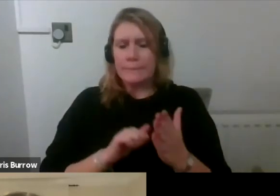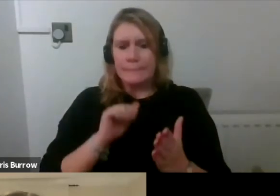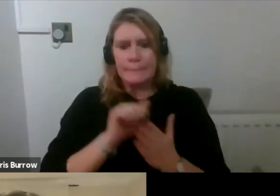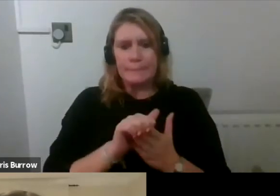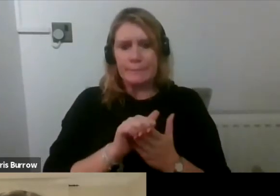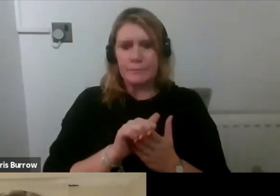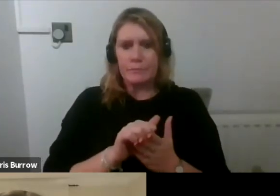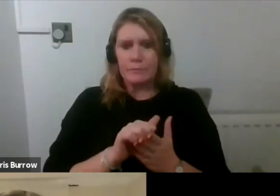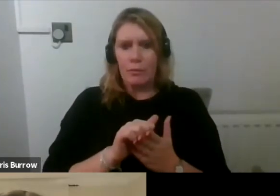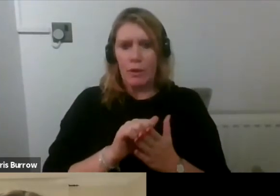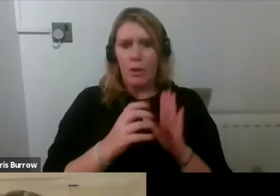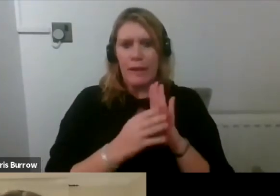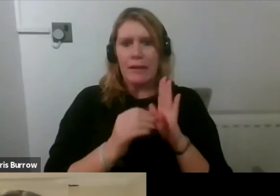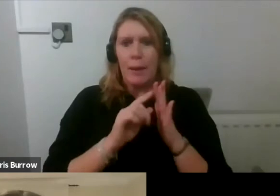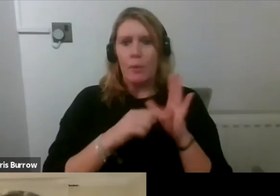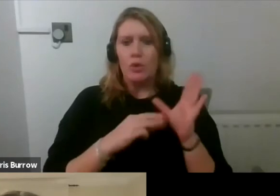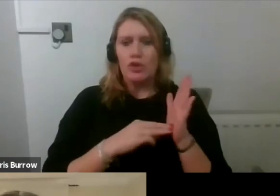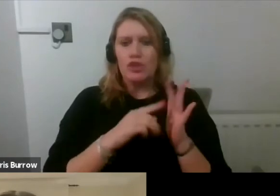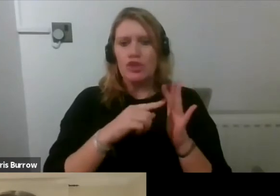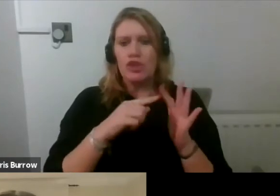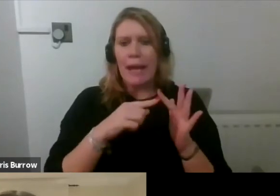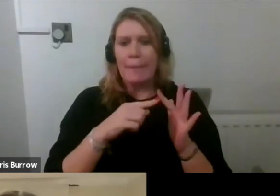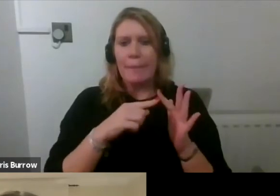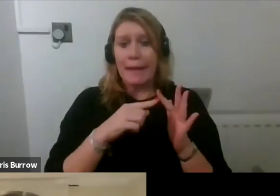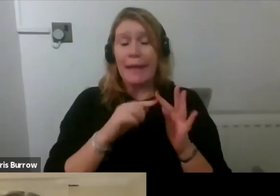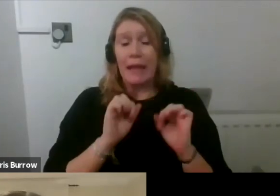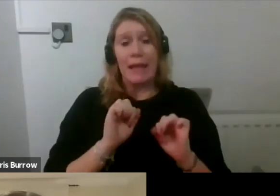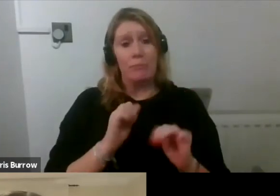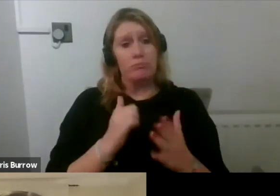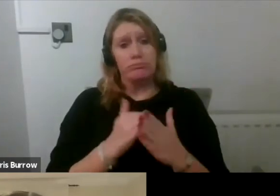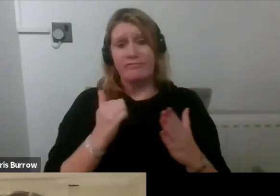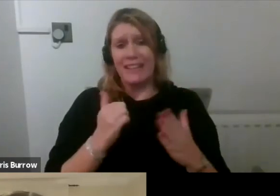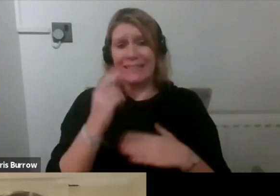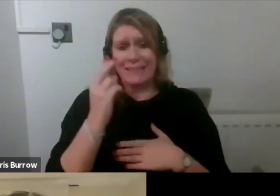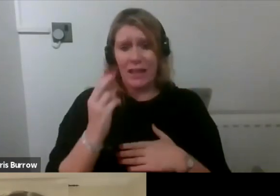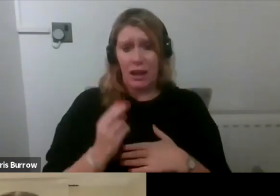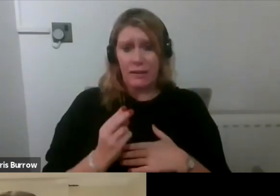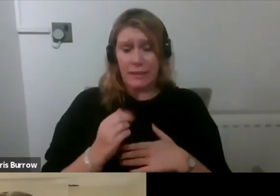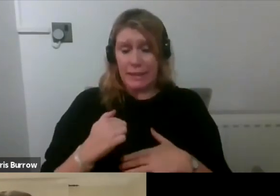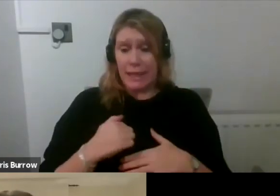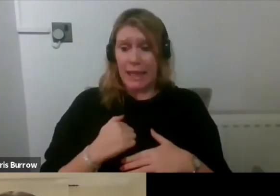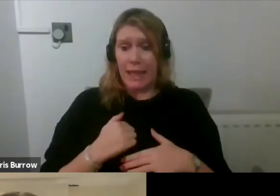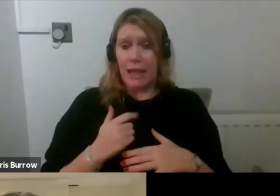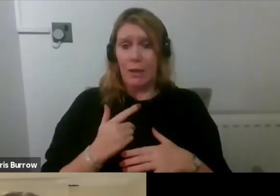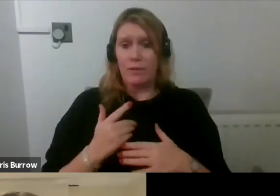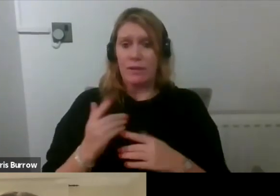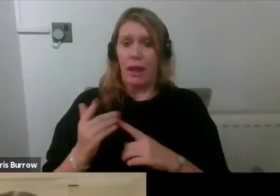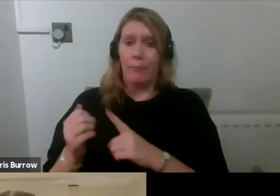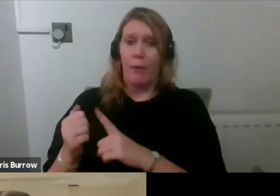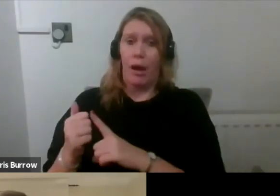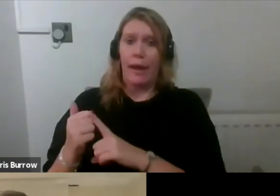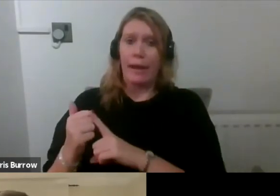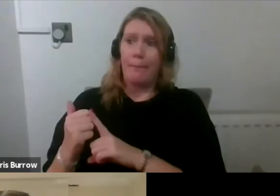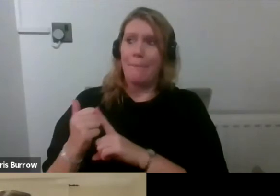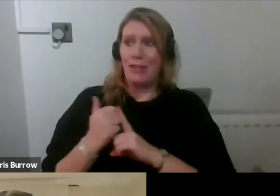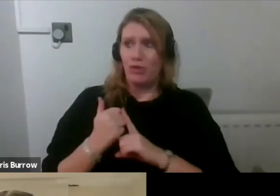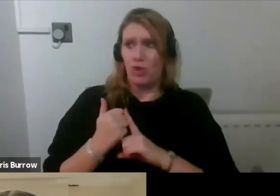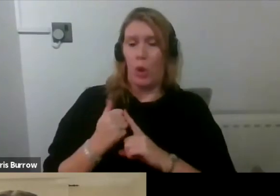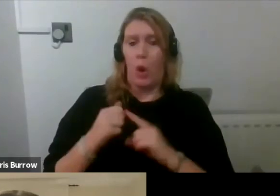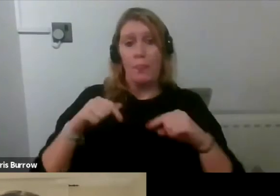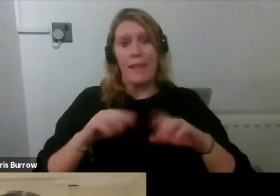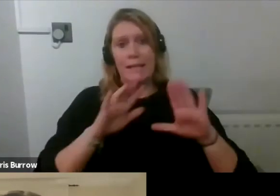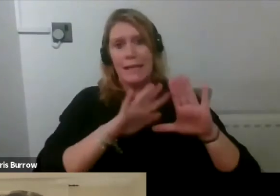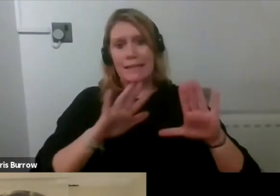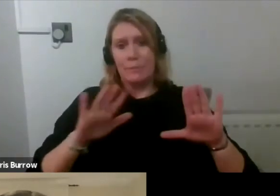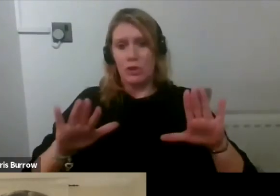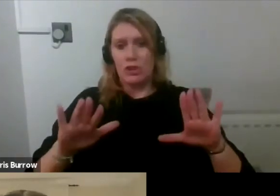somebody like Jamie Shovelin, he's a great artist. He was my mentor on this, who's done a lot of this kind of thing. He made this show